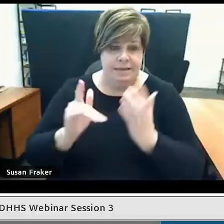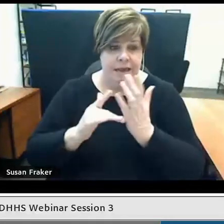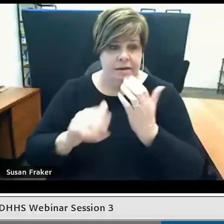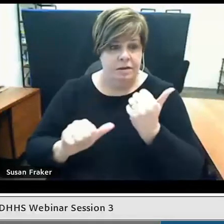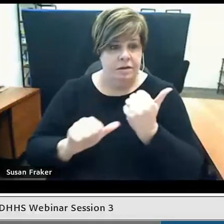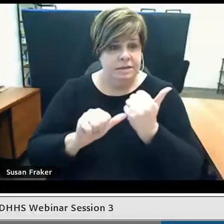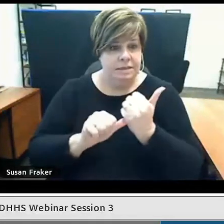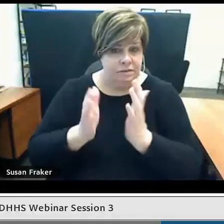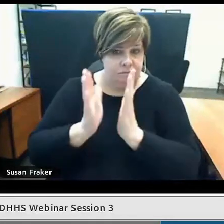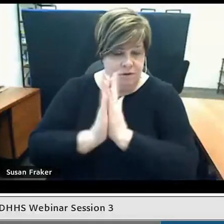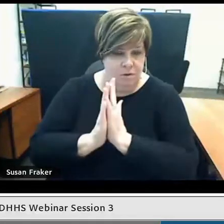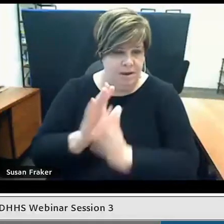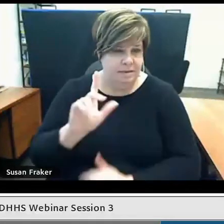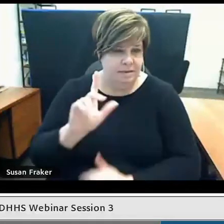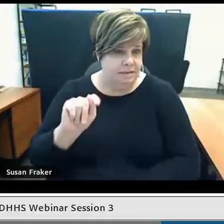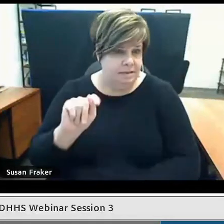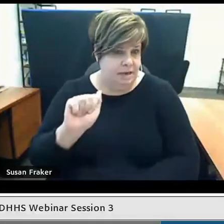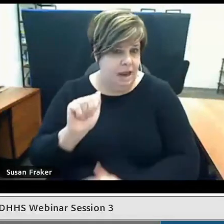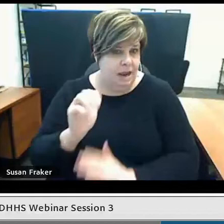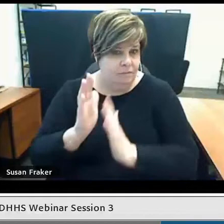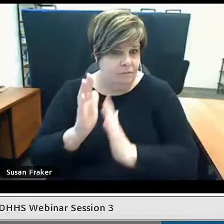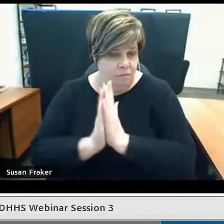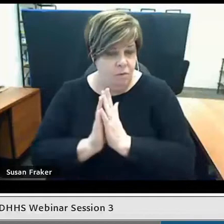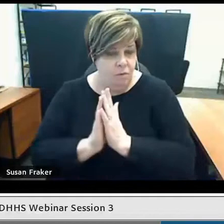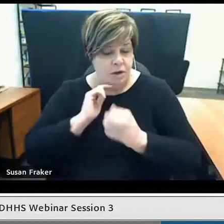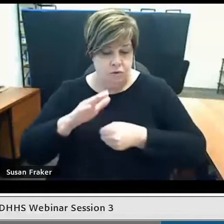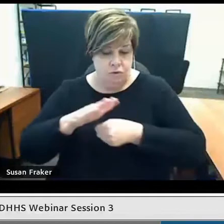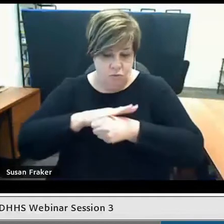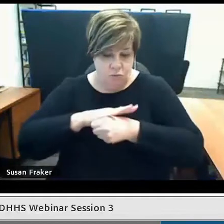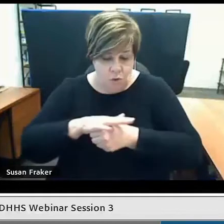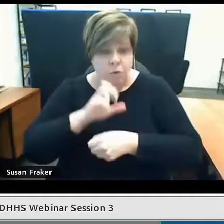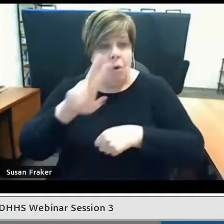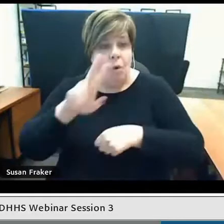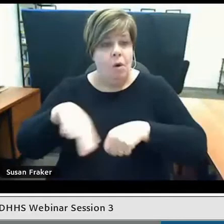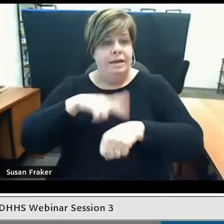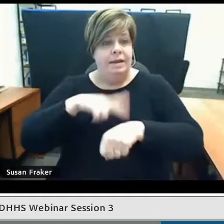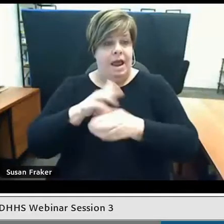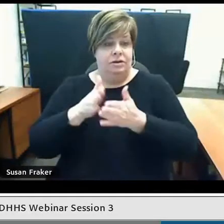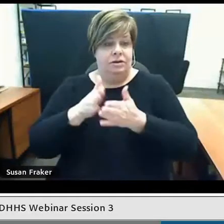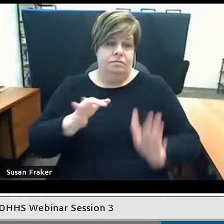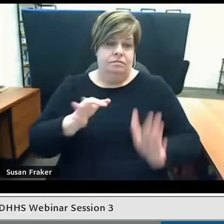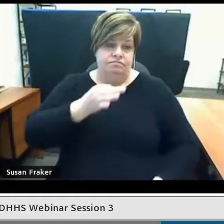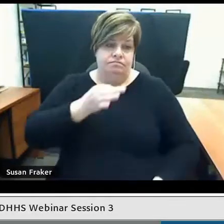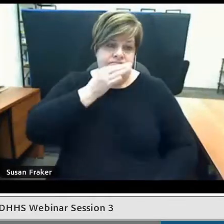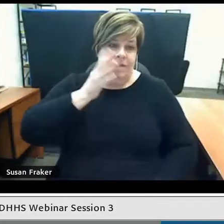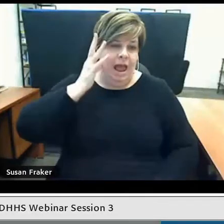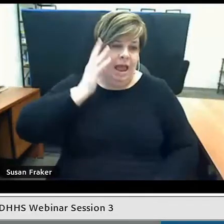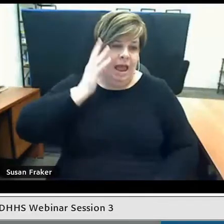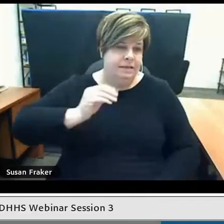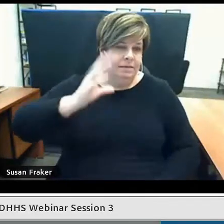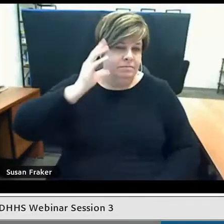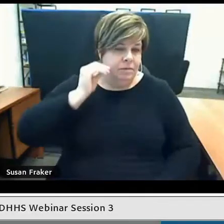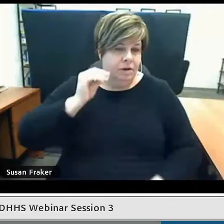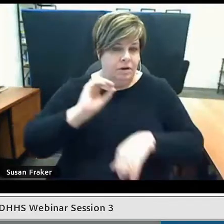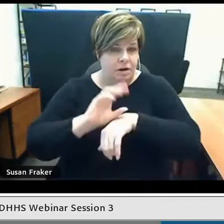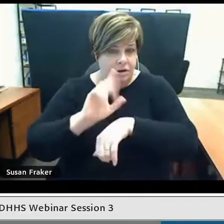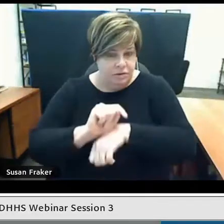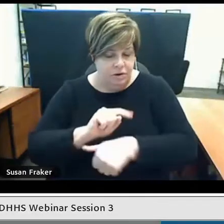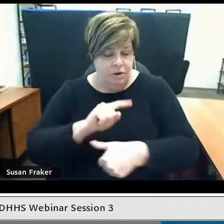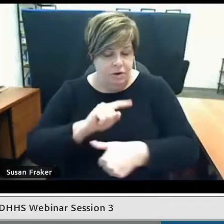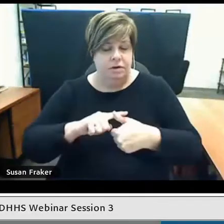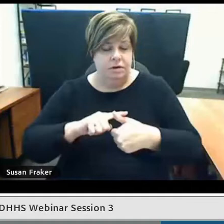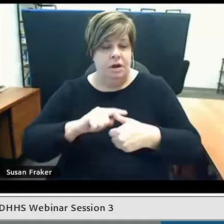provide local or, when needed, national experienced consultants either in prevention, treatment,